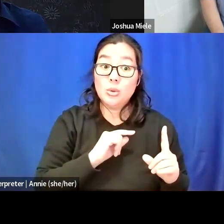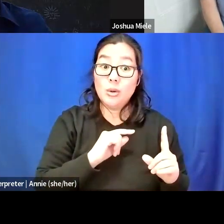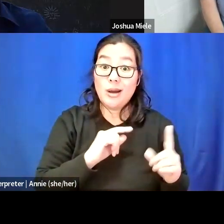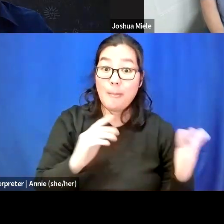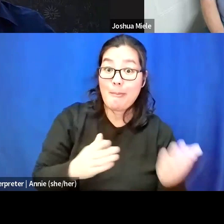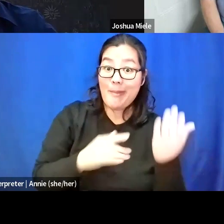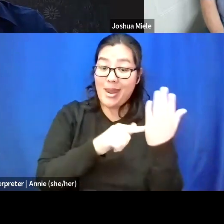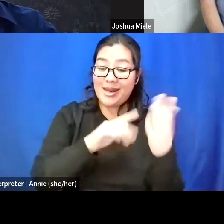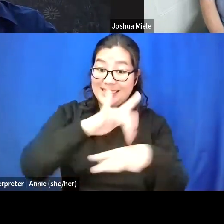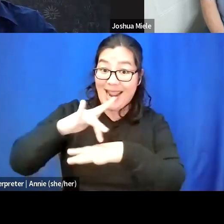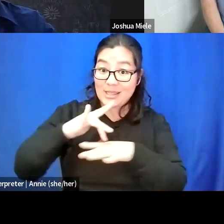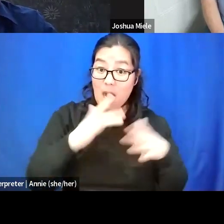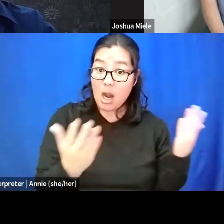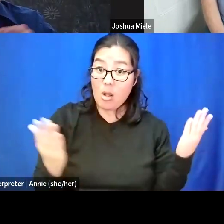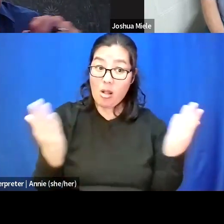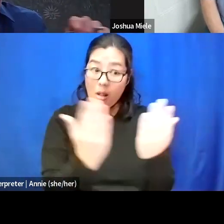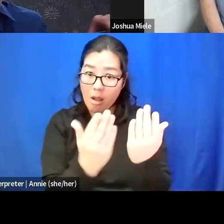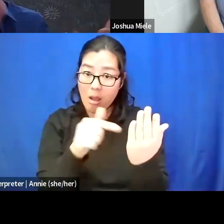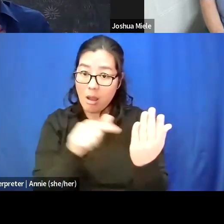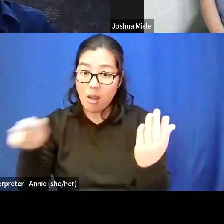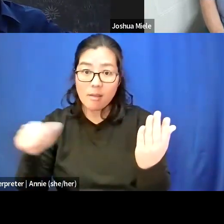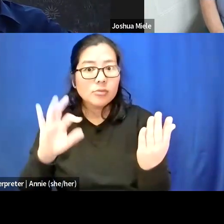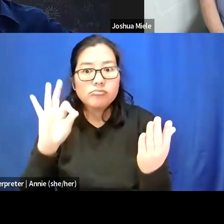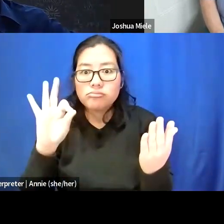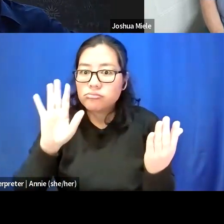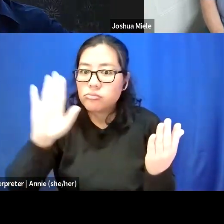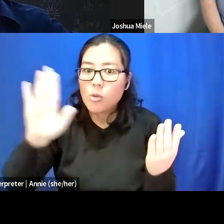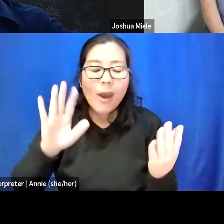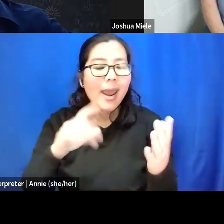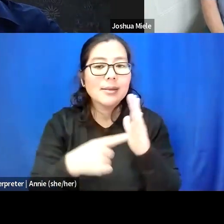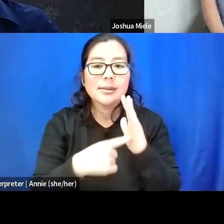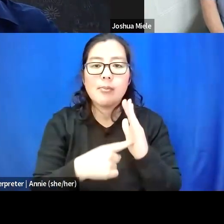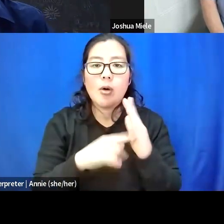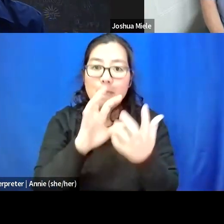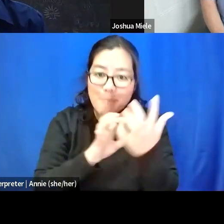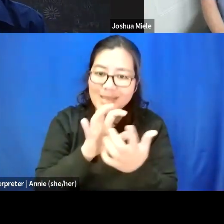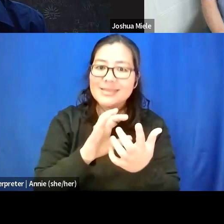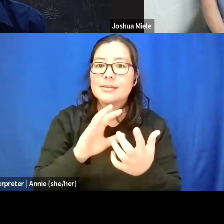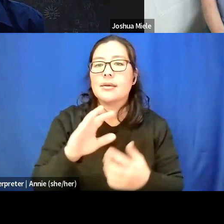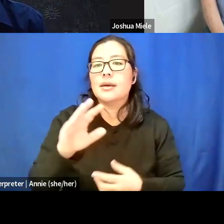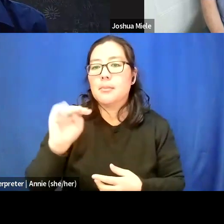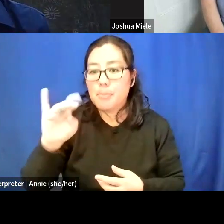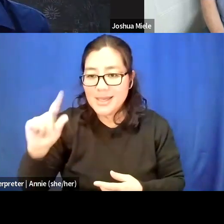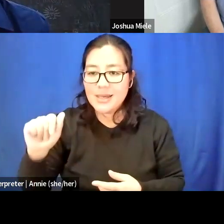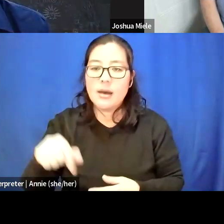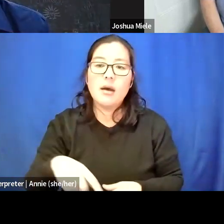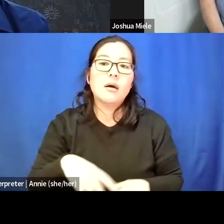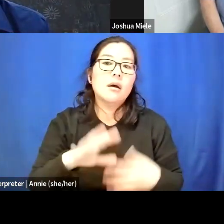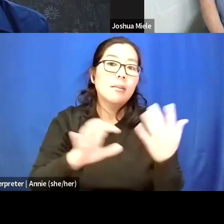with your description is a great example of mixed media, mixed accessibility media to try to get